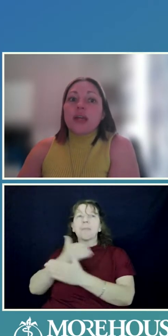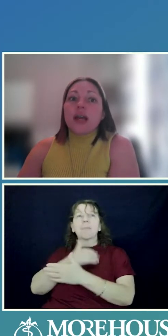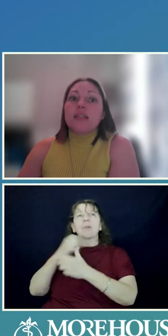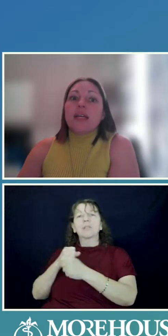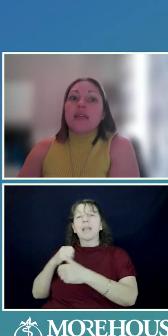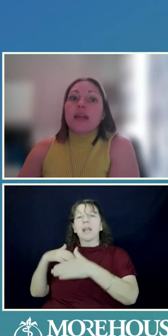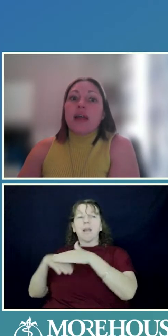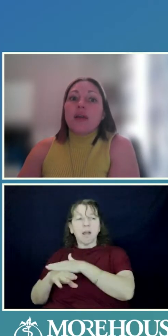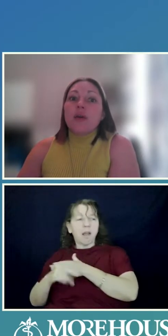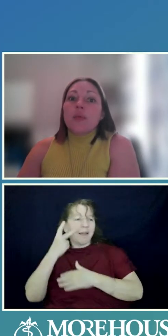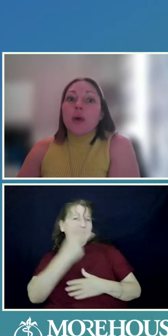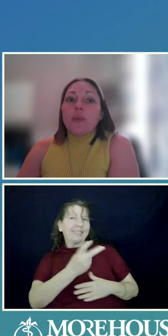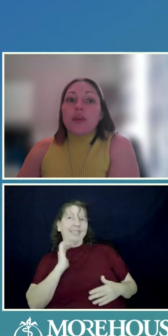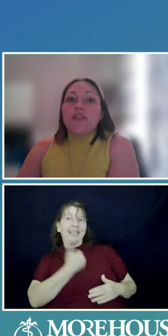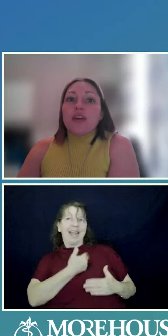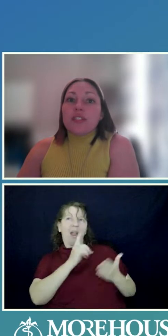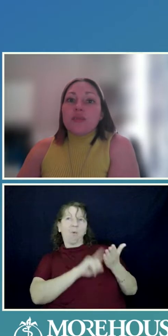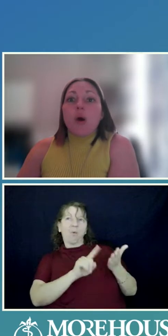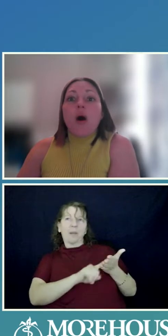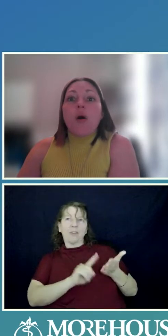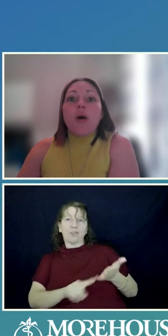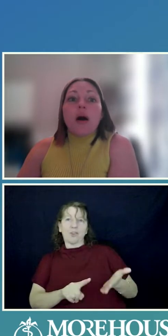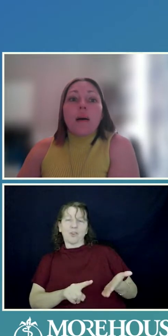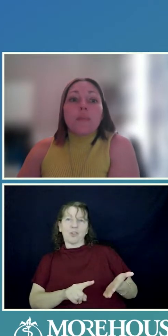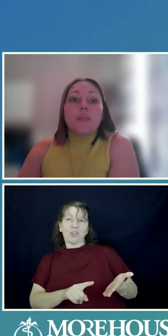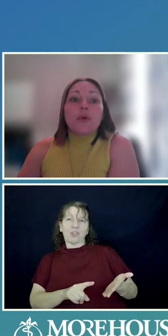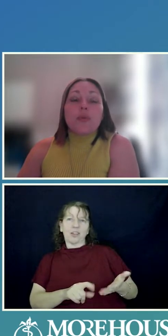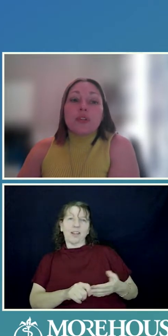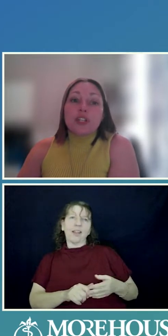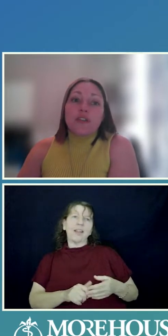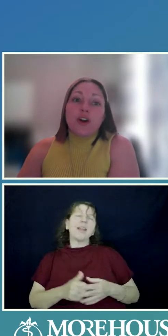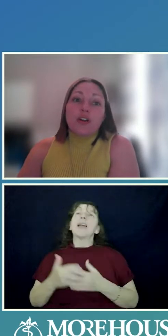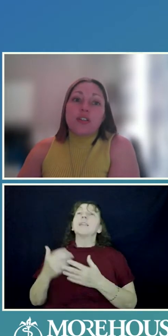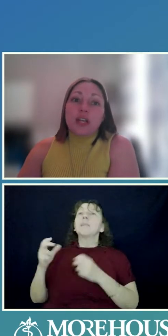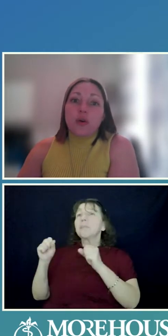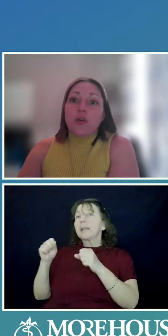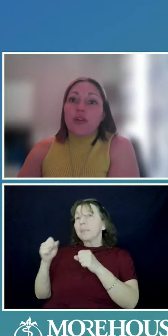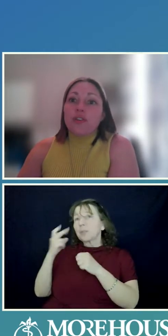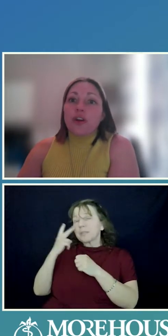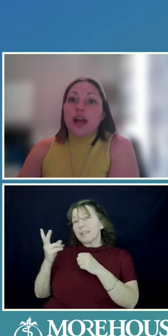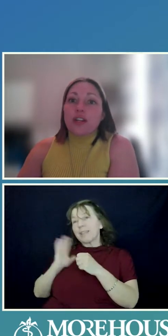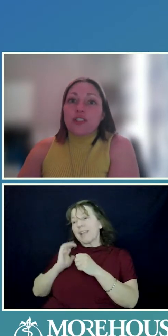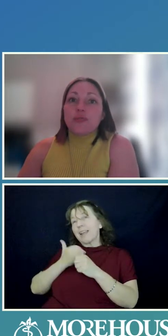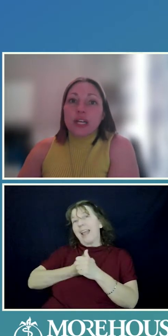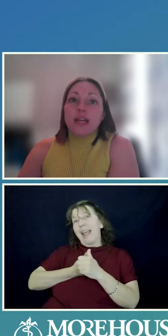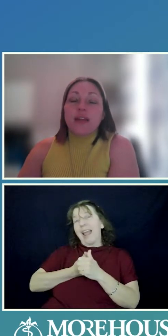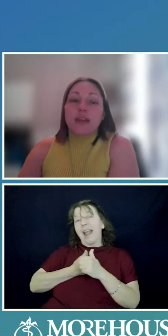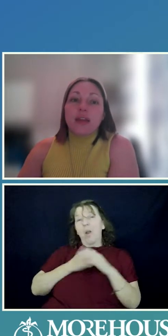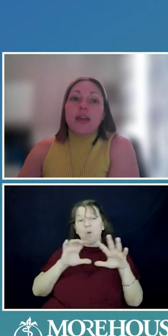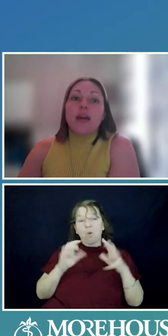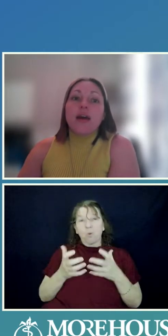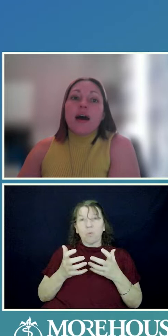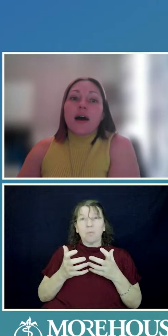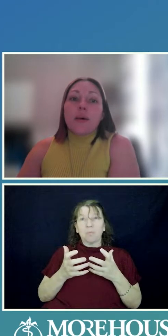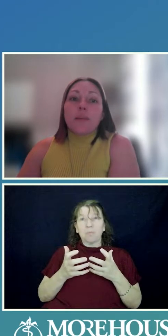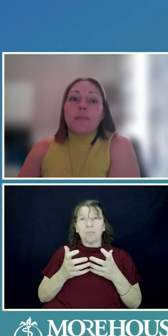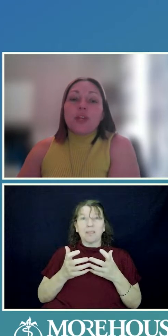findings, recognizing that probably a very small proportion of our stakeholders are actually reading